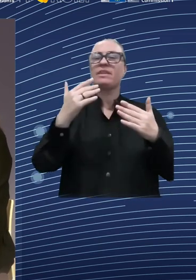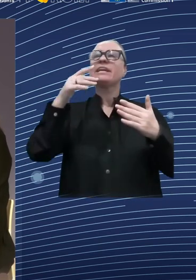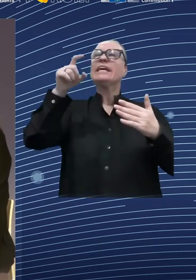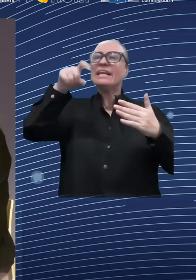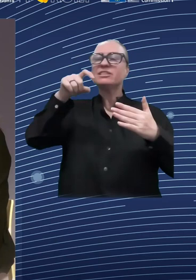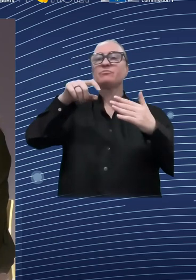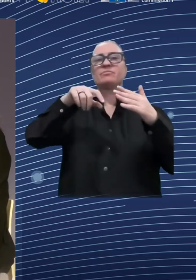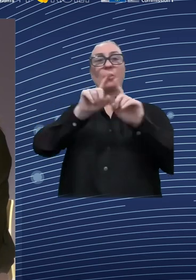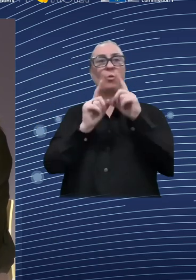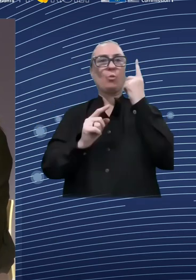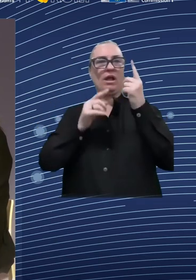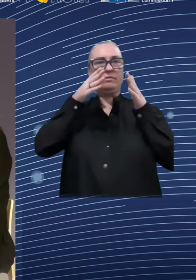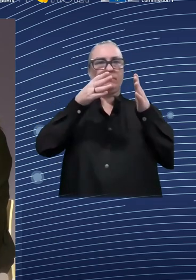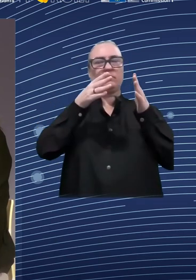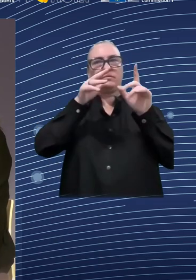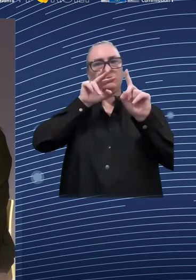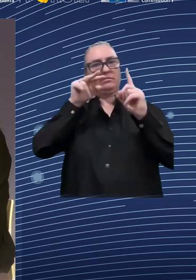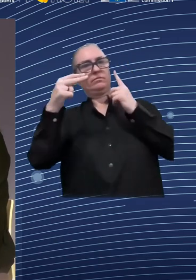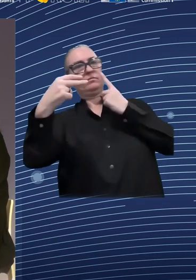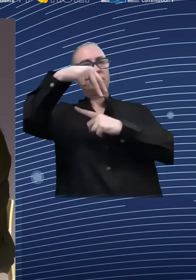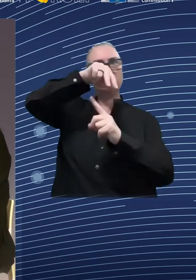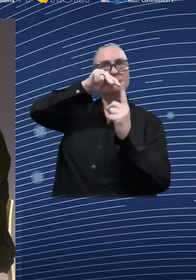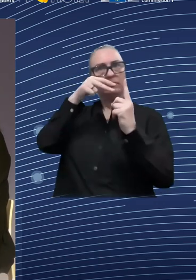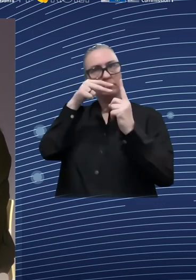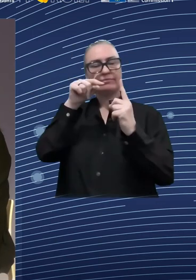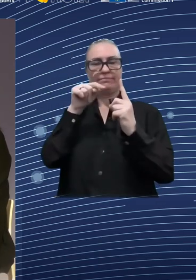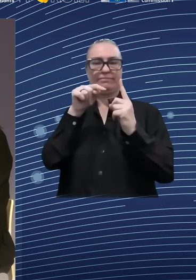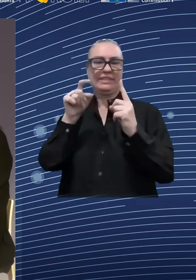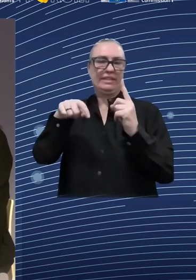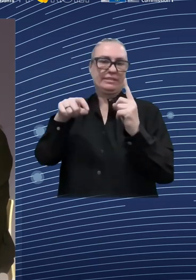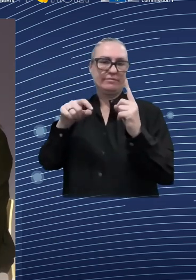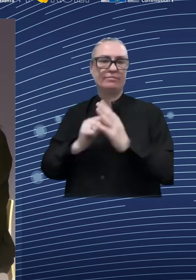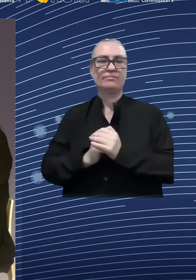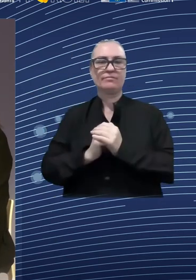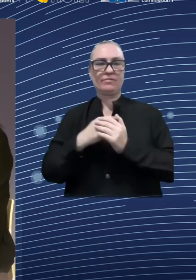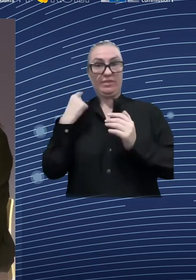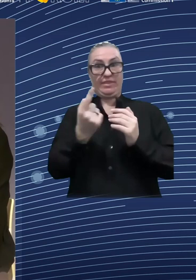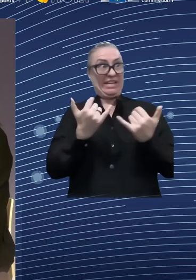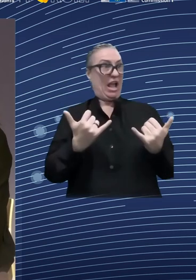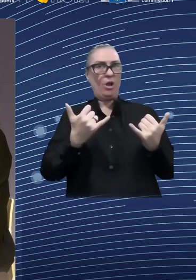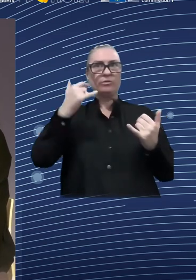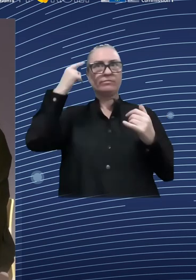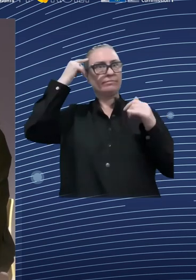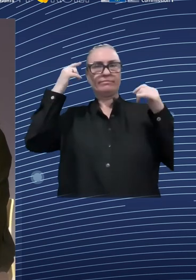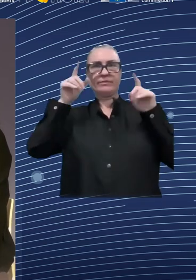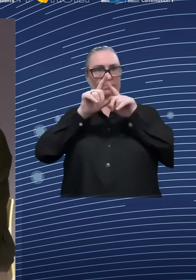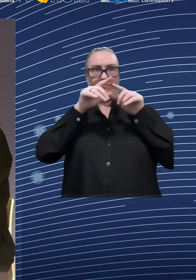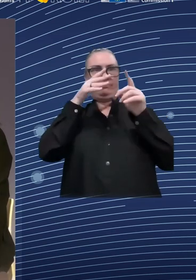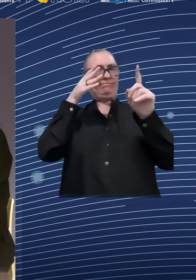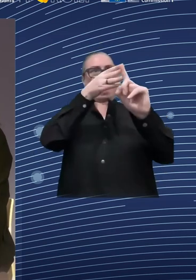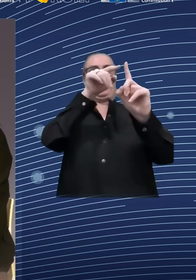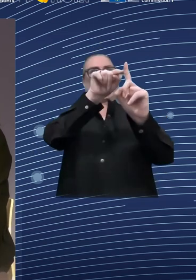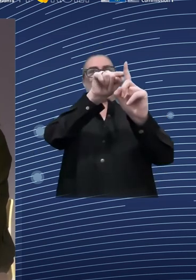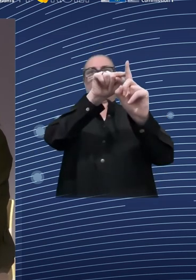is we are selecting some jobs that are relevant for us at regional level, mostly at local level, basically